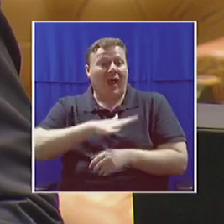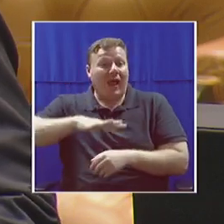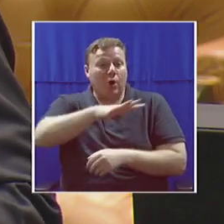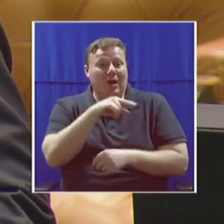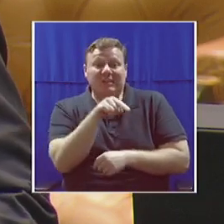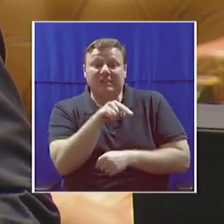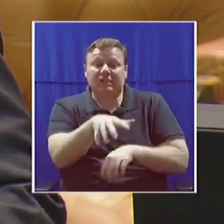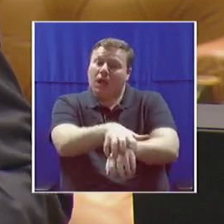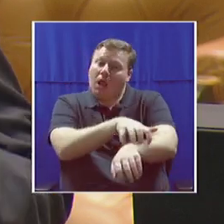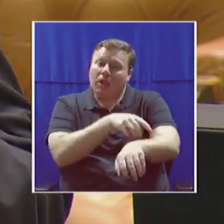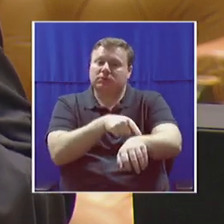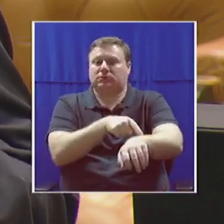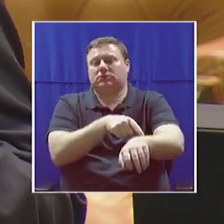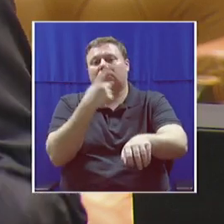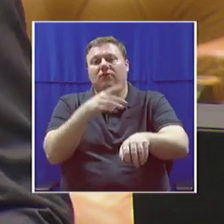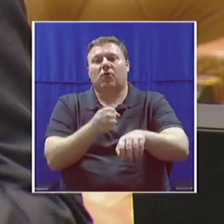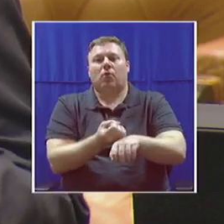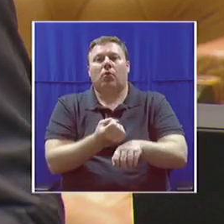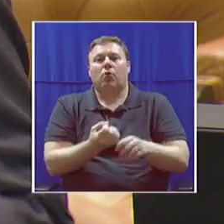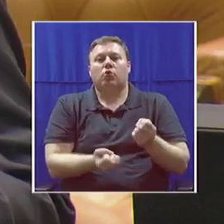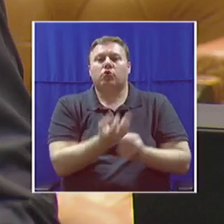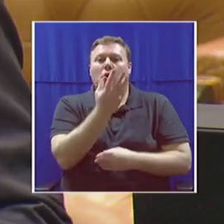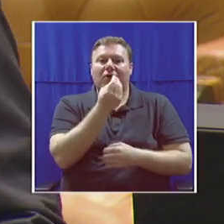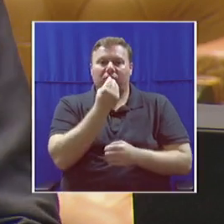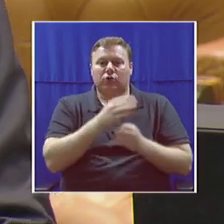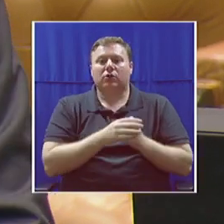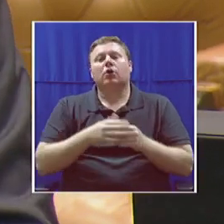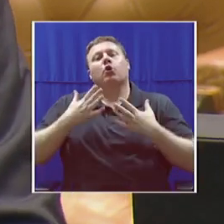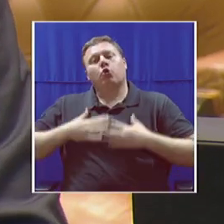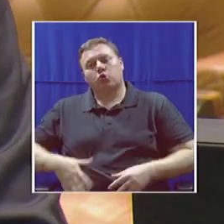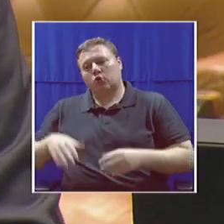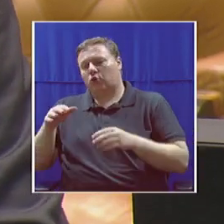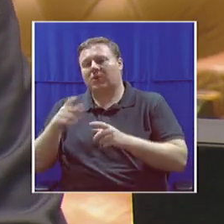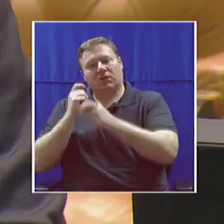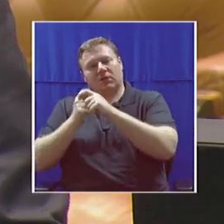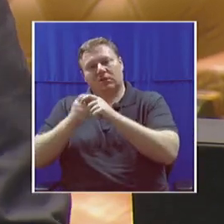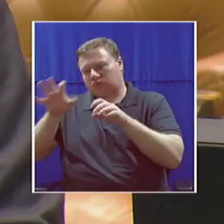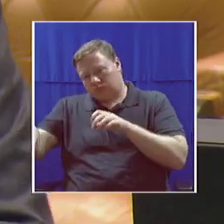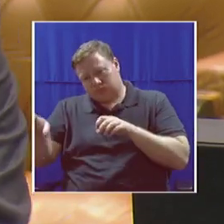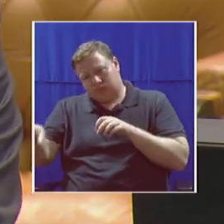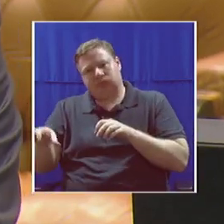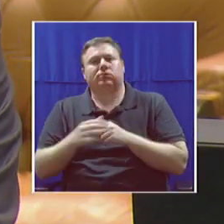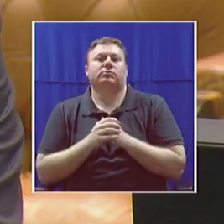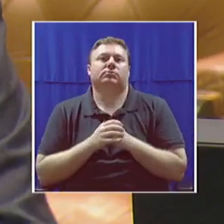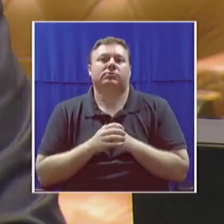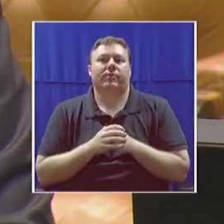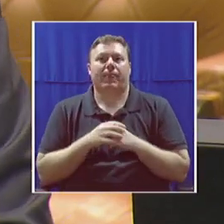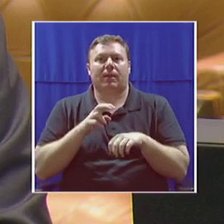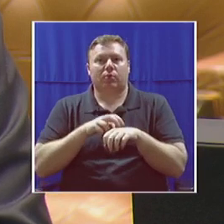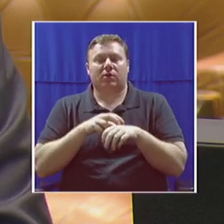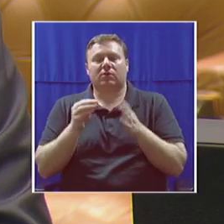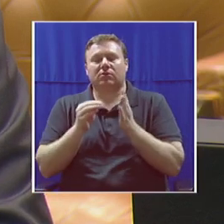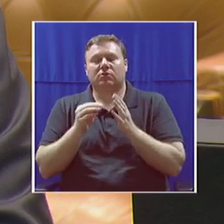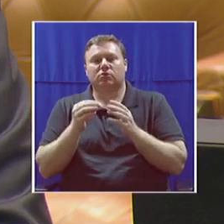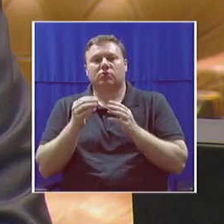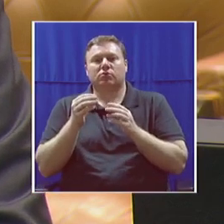agriculture and where Urban human settlements can be can be allowed even if it's not